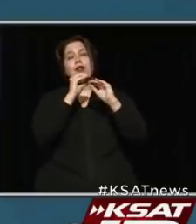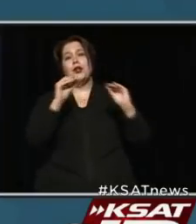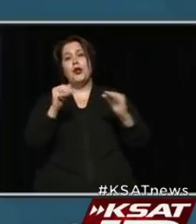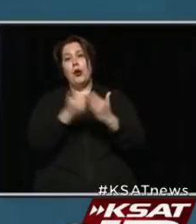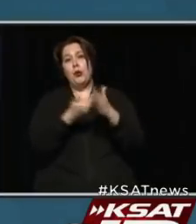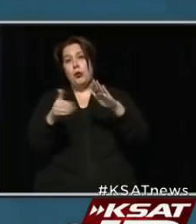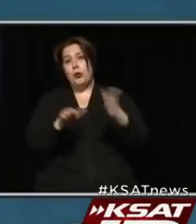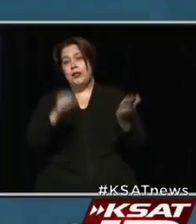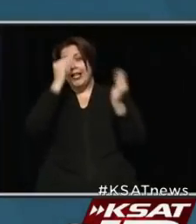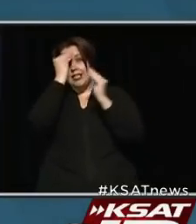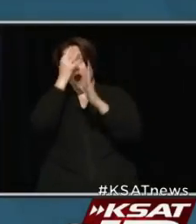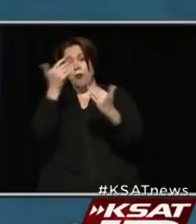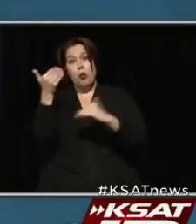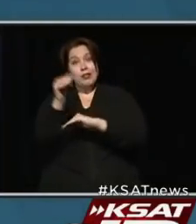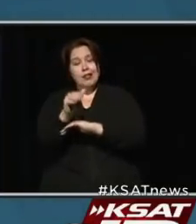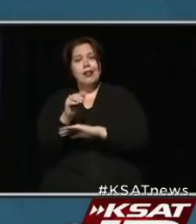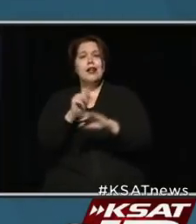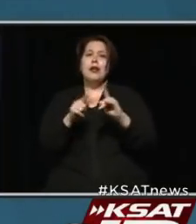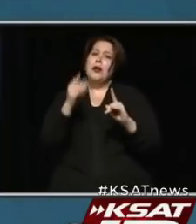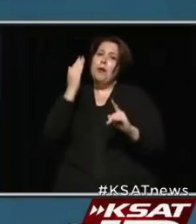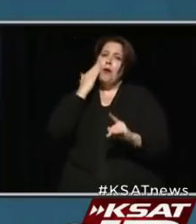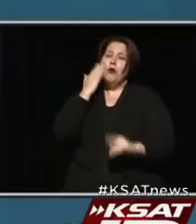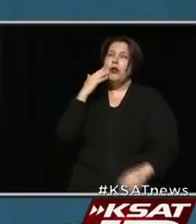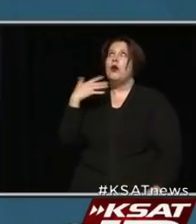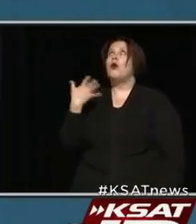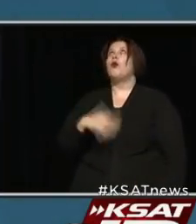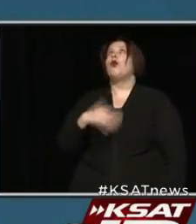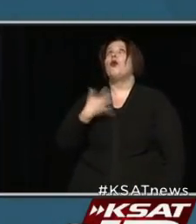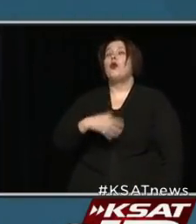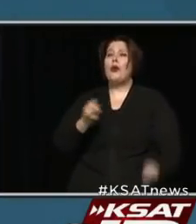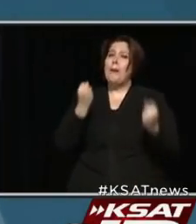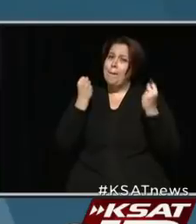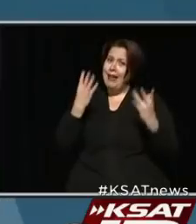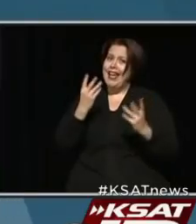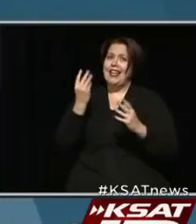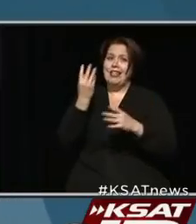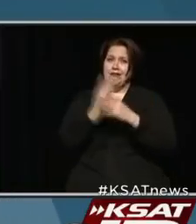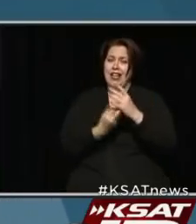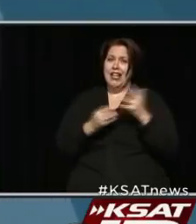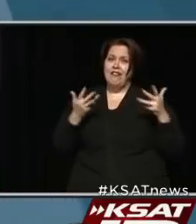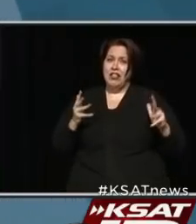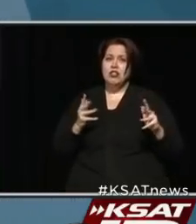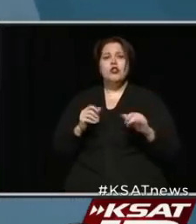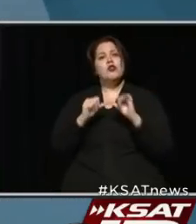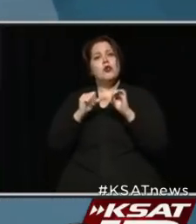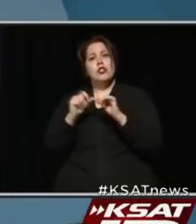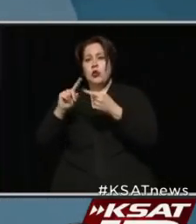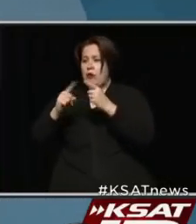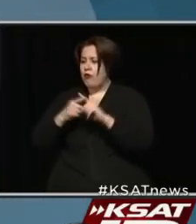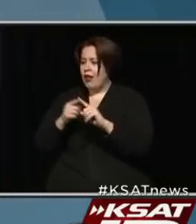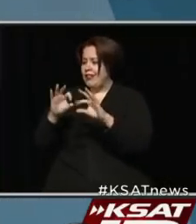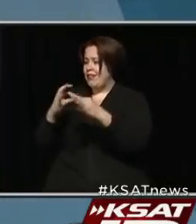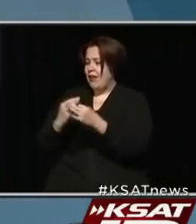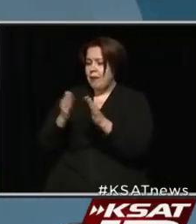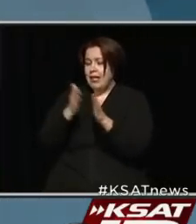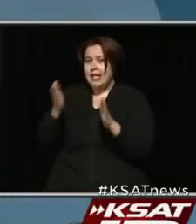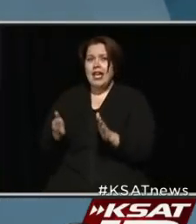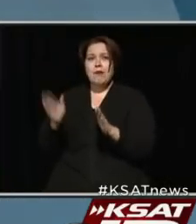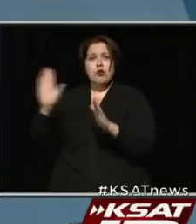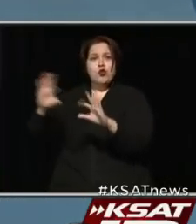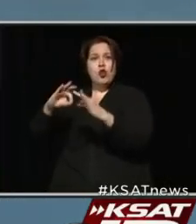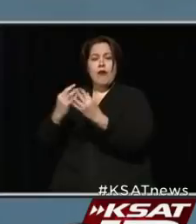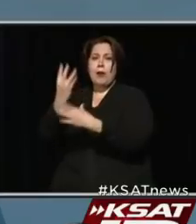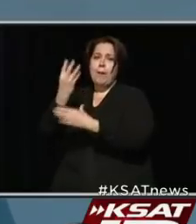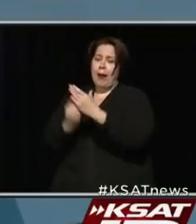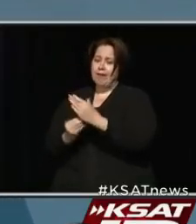new deaths to report tonight, but we know the toll from the pandemic has been great. So please continue to keep our friends and family and neighbors who've lost loved ones